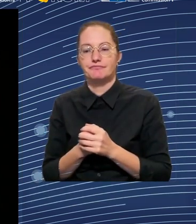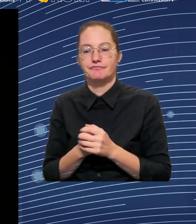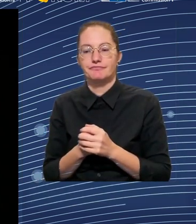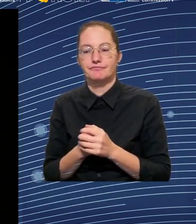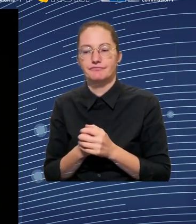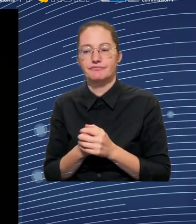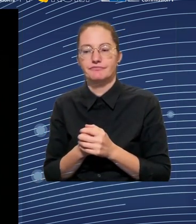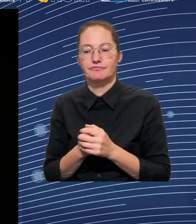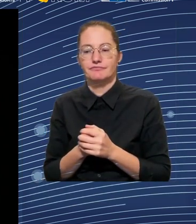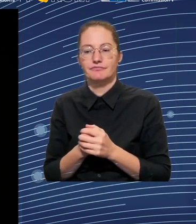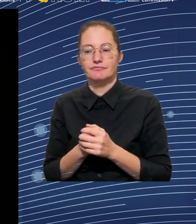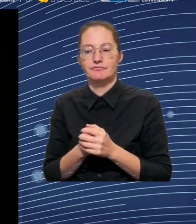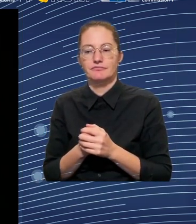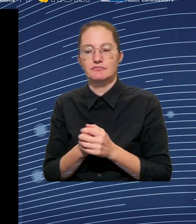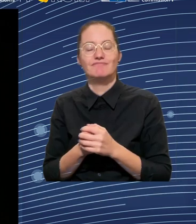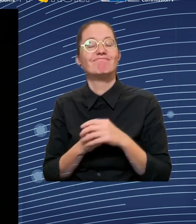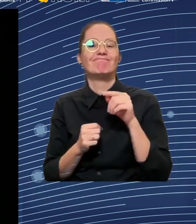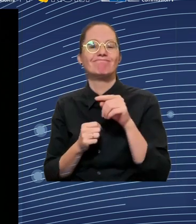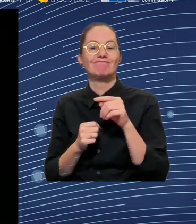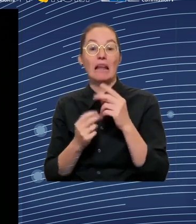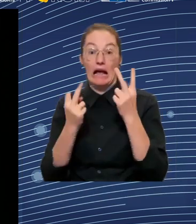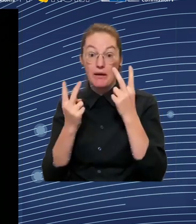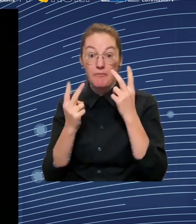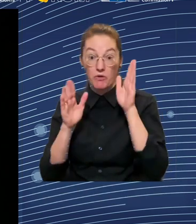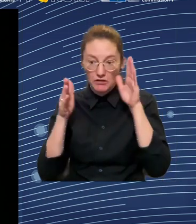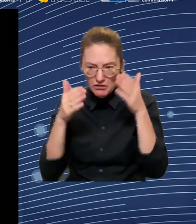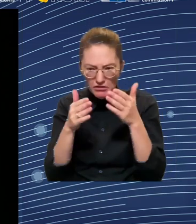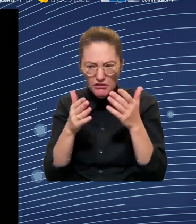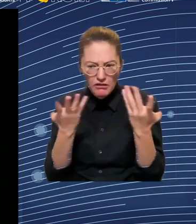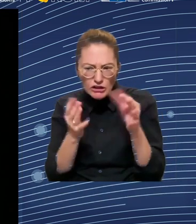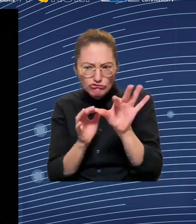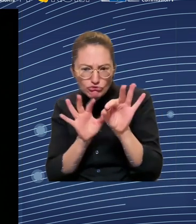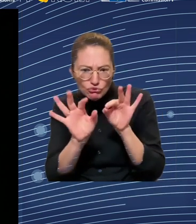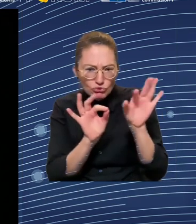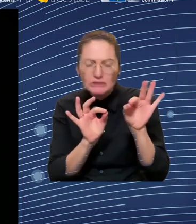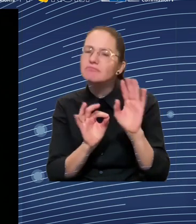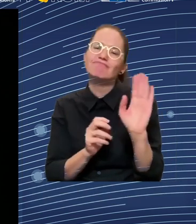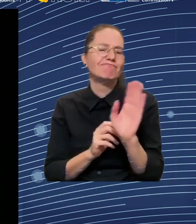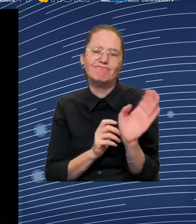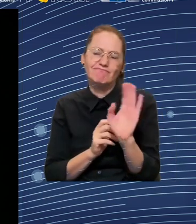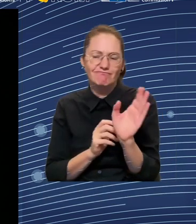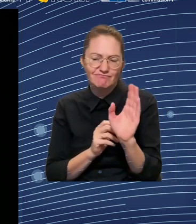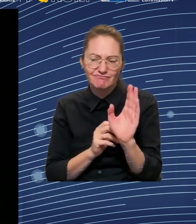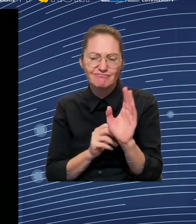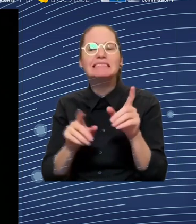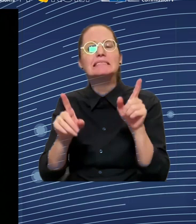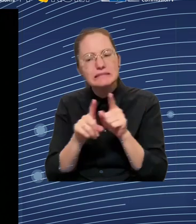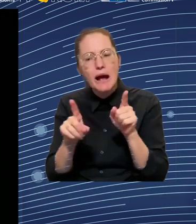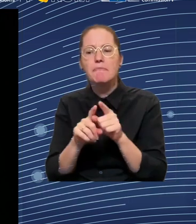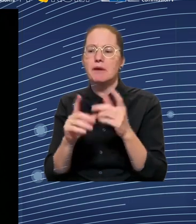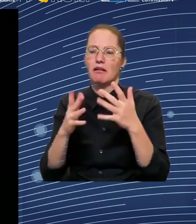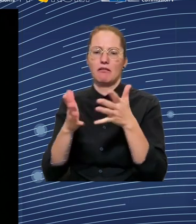mind here relatives, teachers, even the professional career counselors, which might have quite a significant impact on